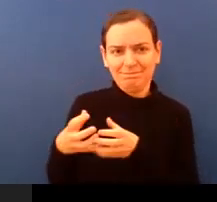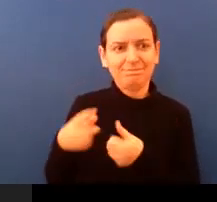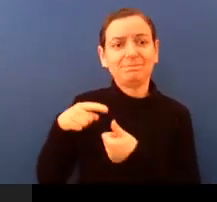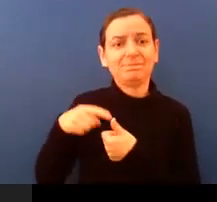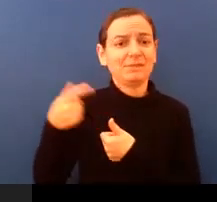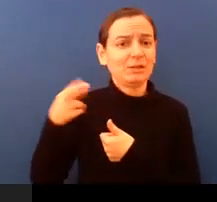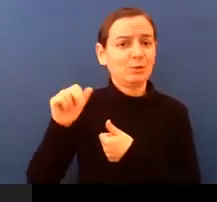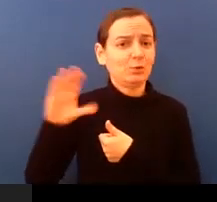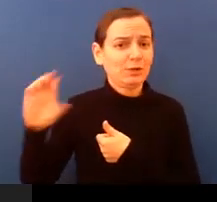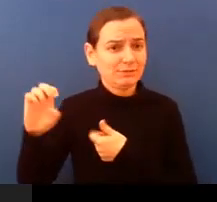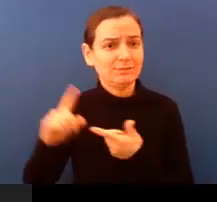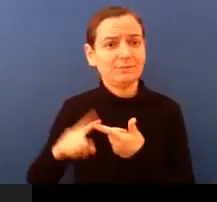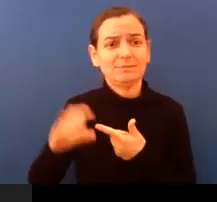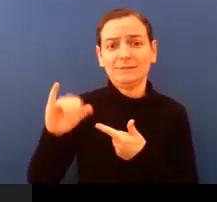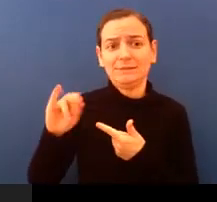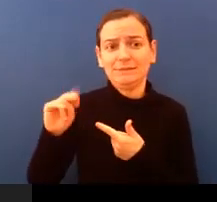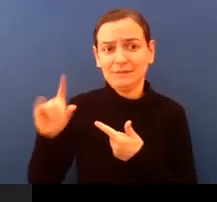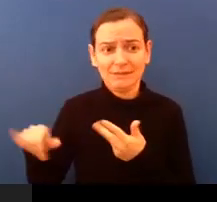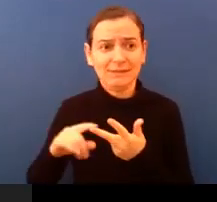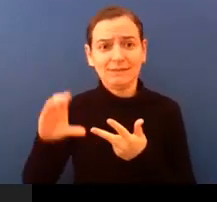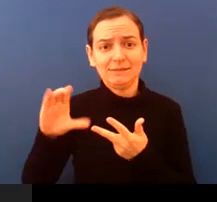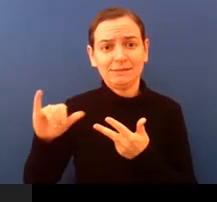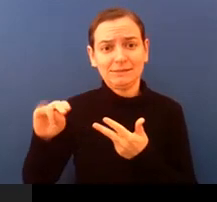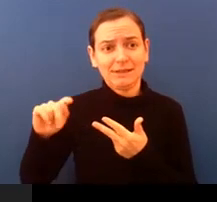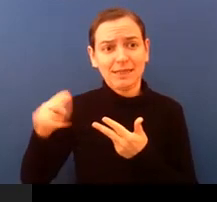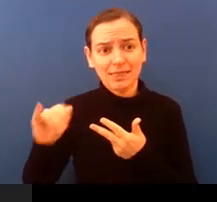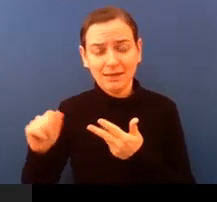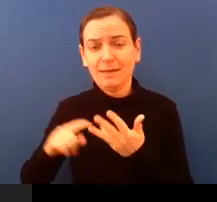Cynthia Dyes, Mike Dion.